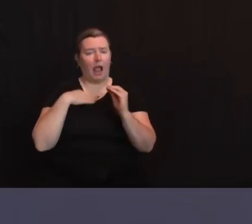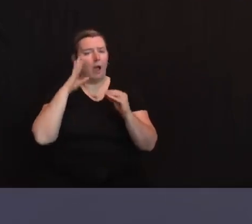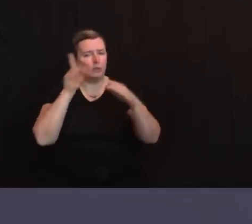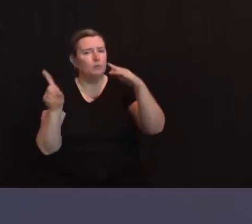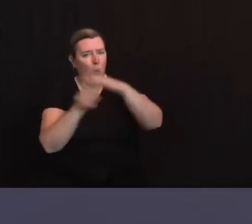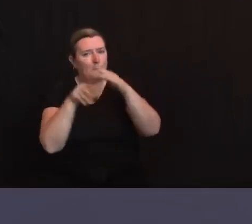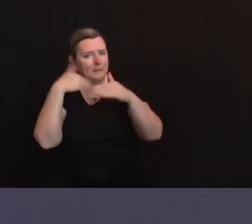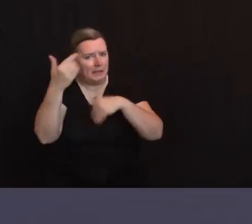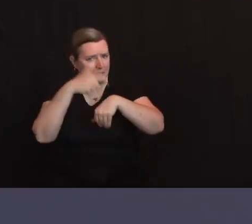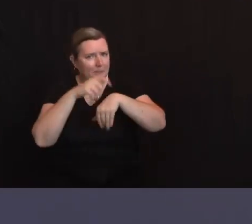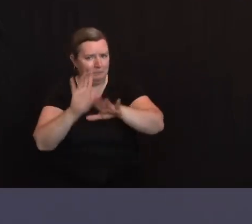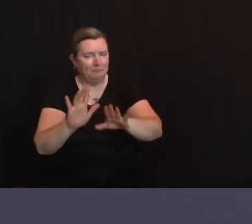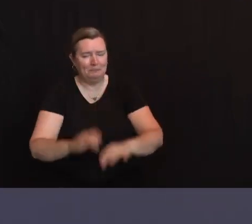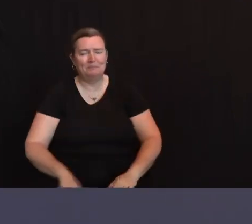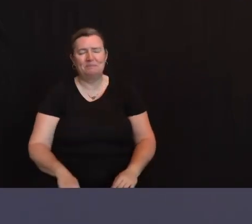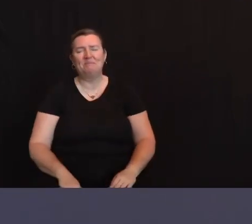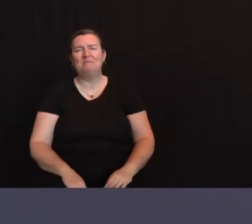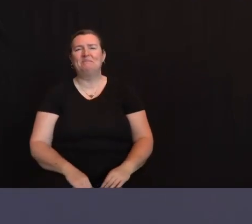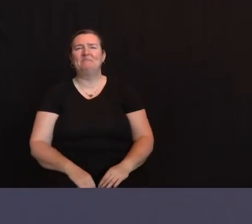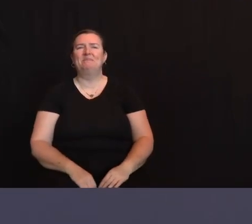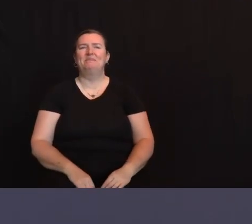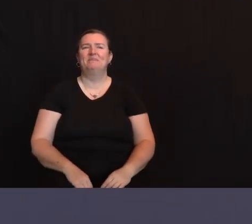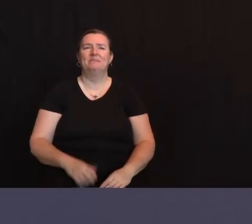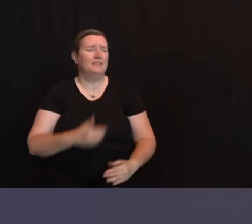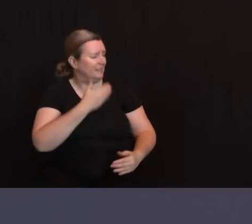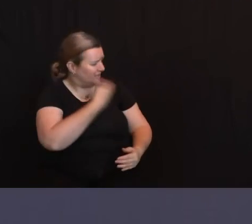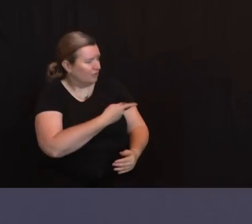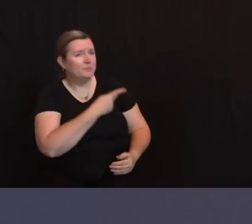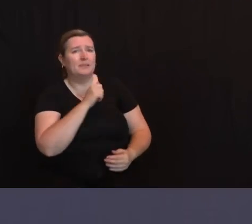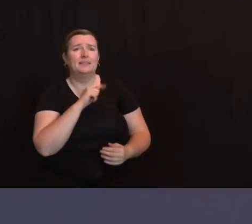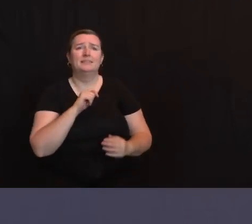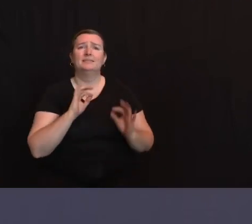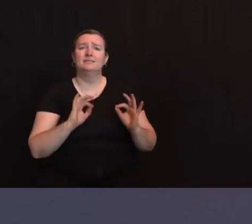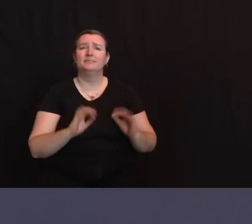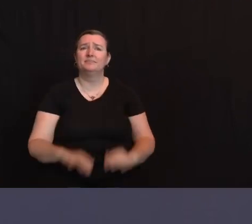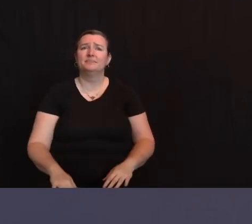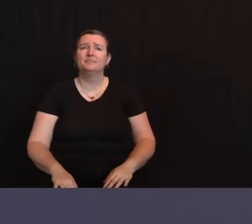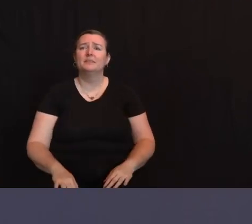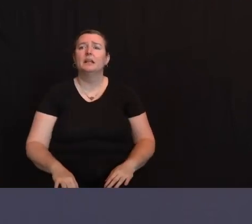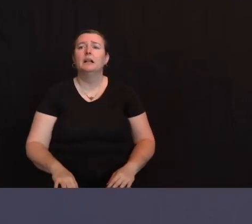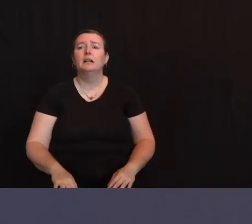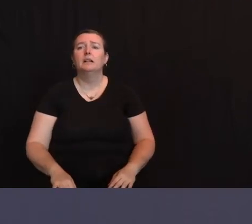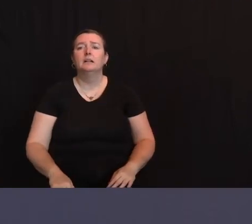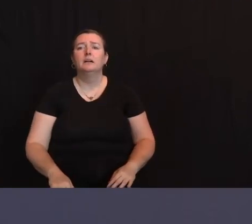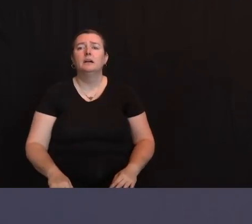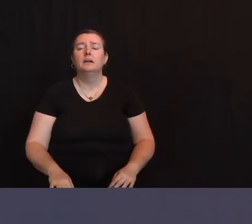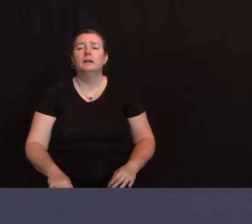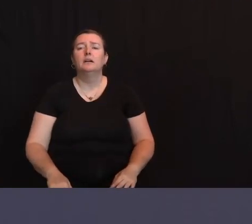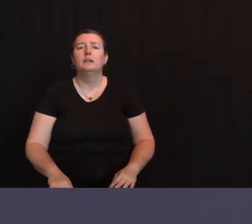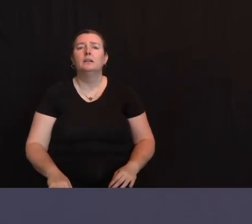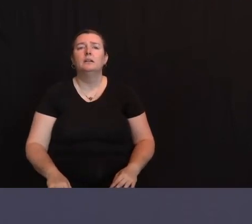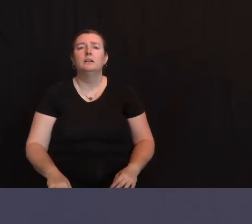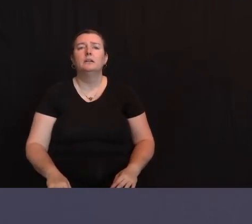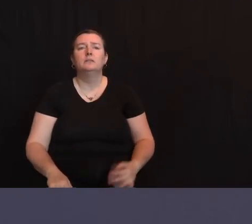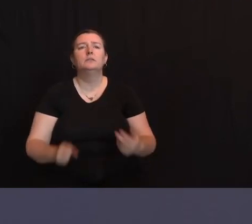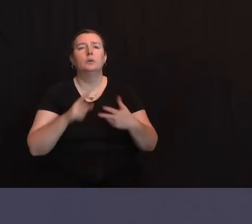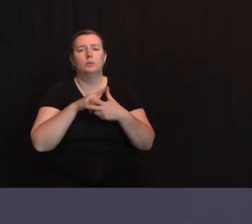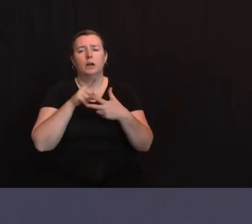Gerbir and the pastor, and I replied with three handsome guys or three great folks,